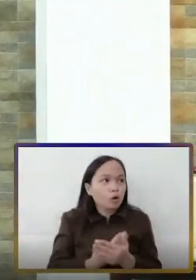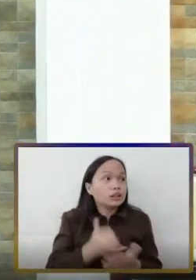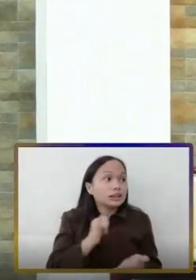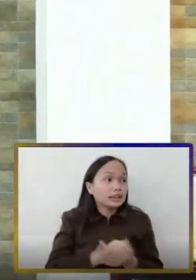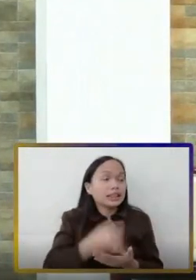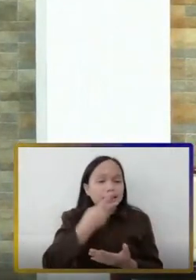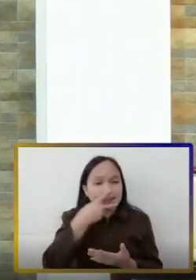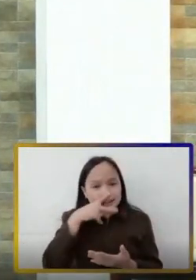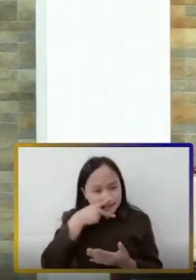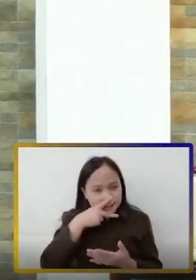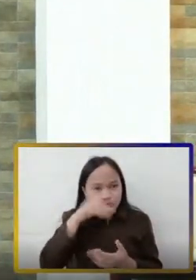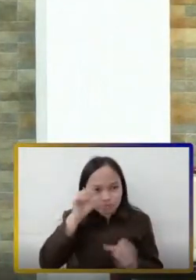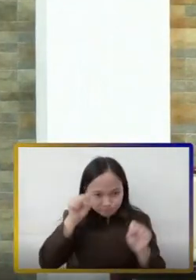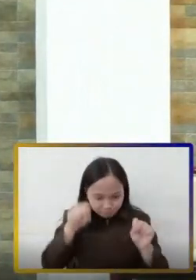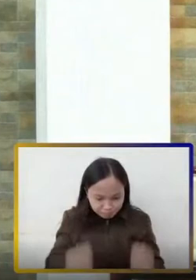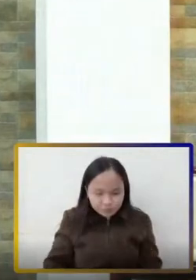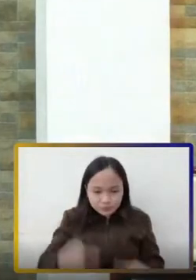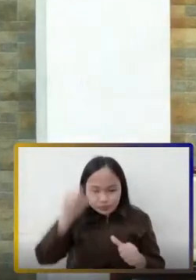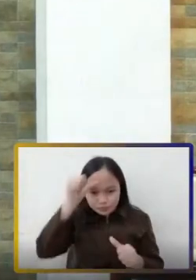remember.